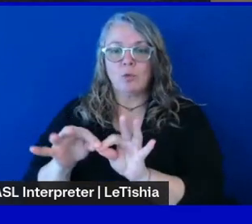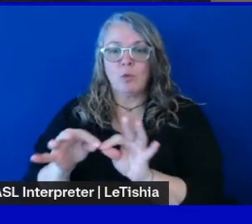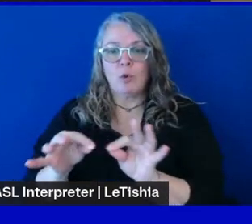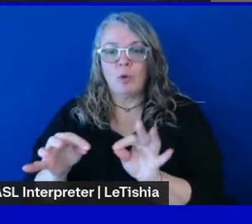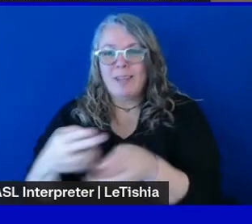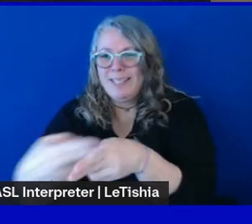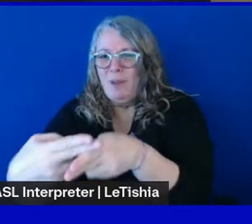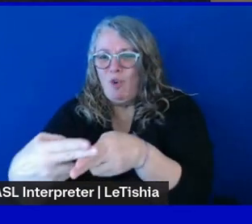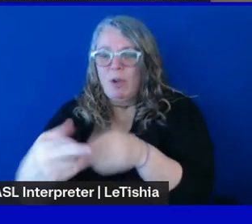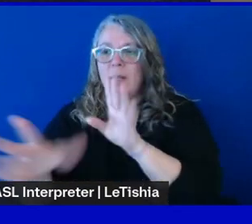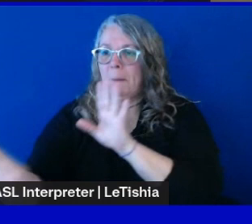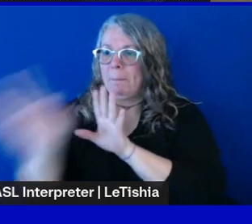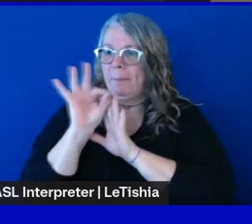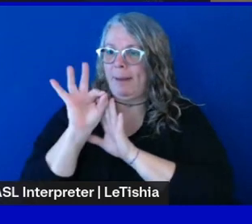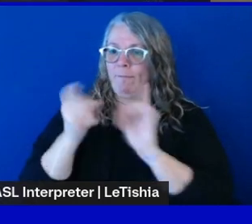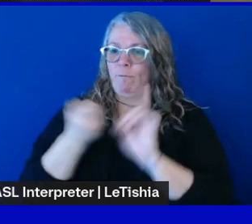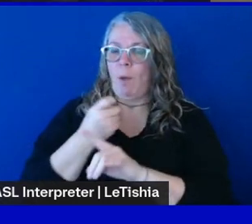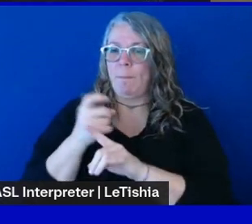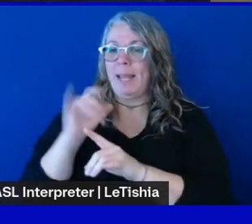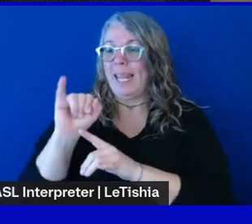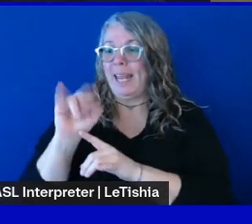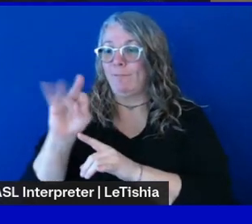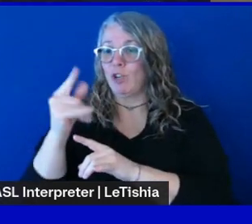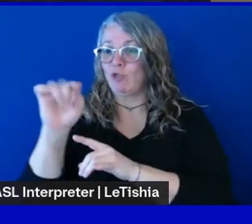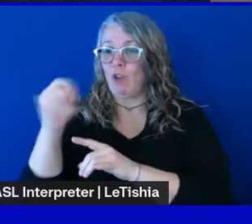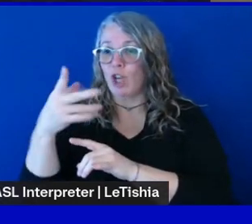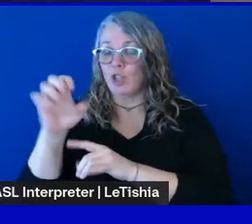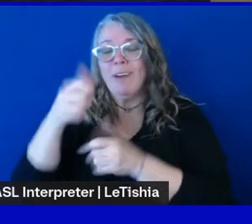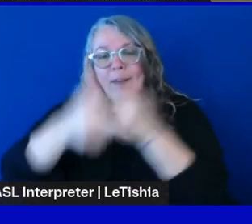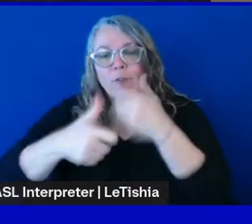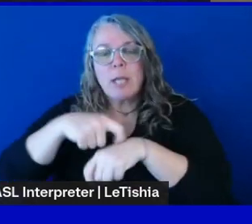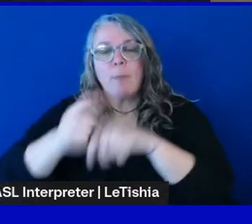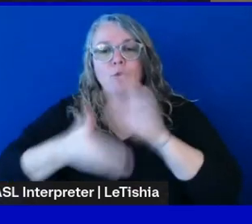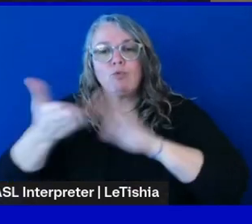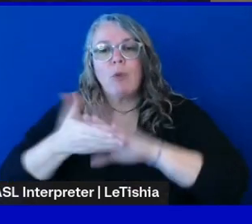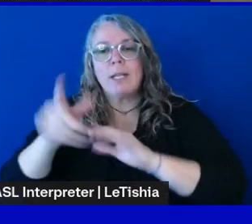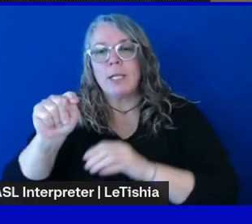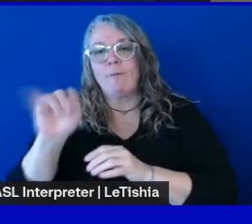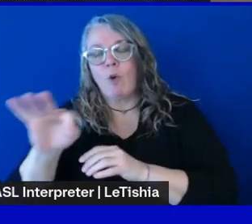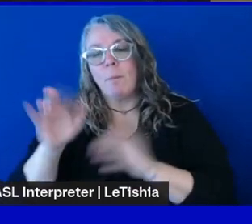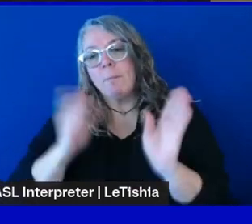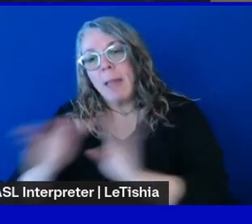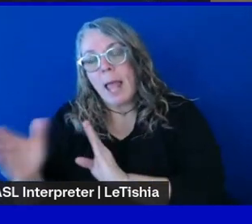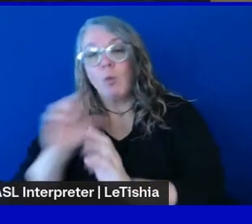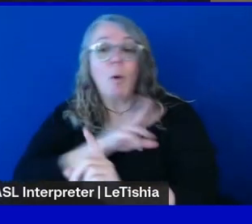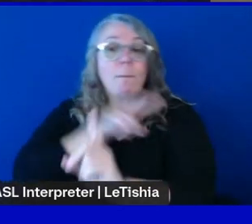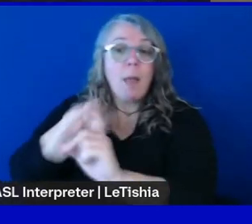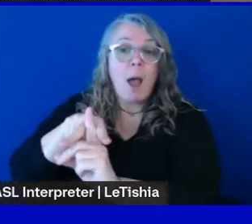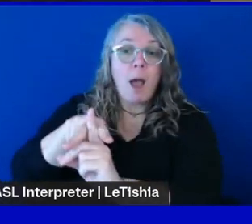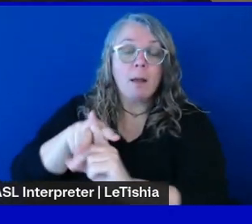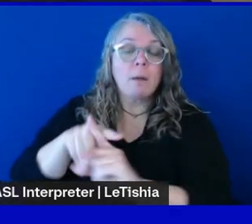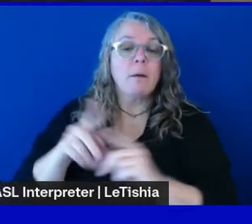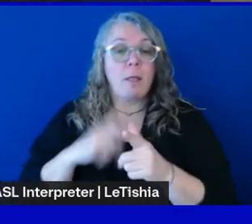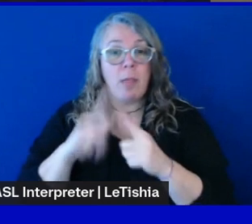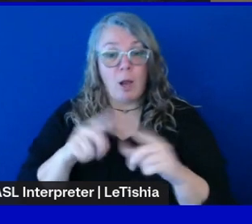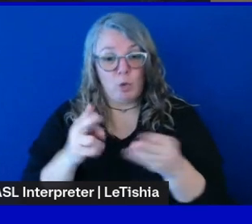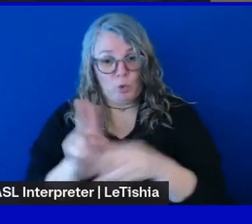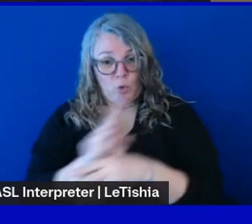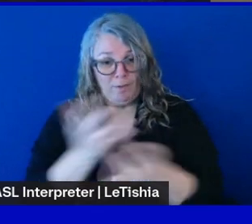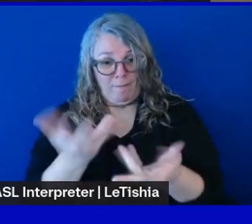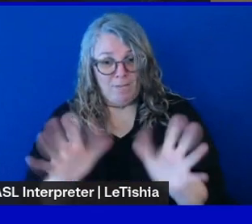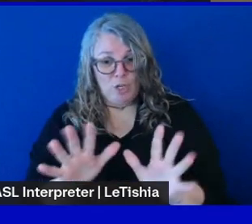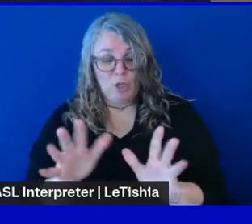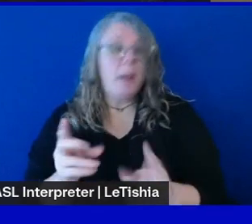picked from infrastructure every time you run Terraform plan or apply. And as soon as they're used,